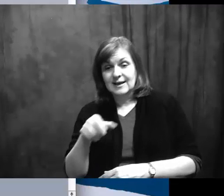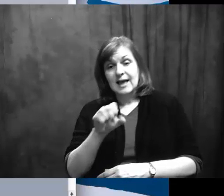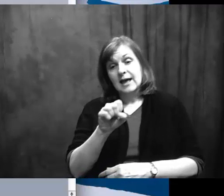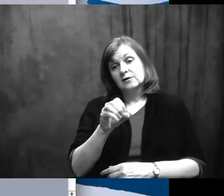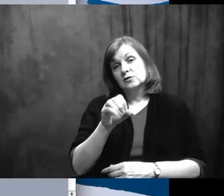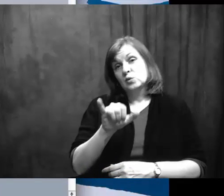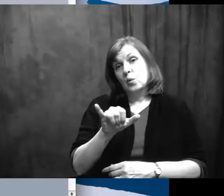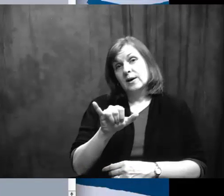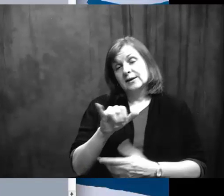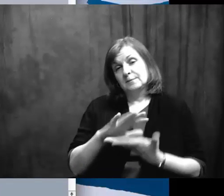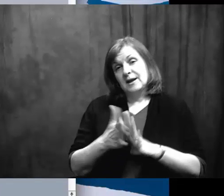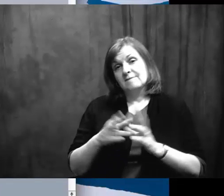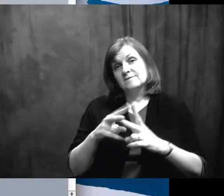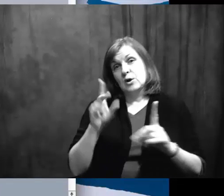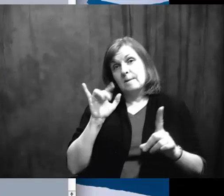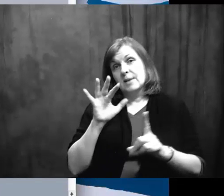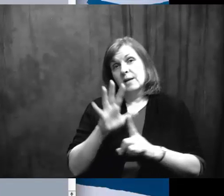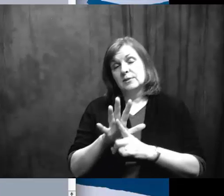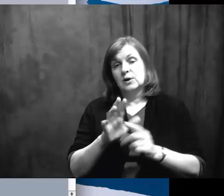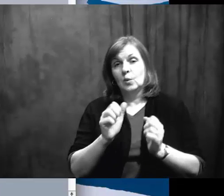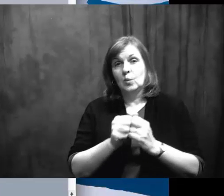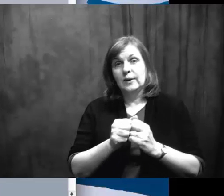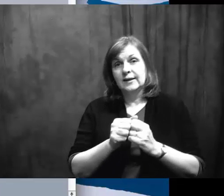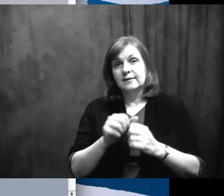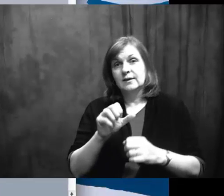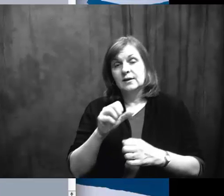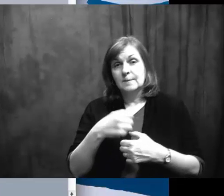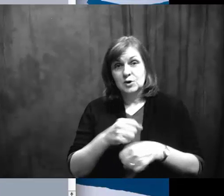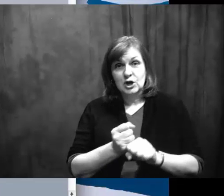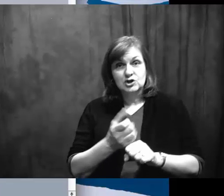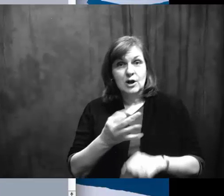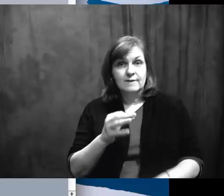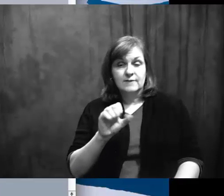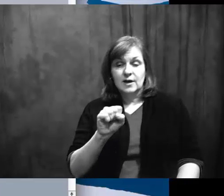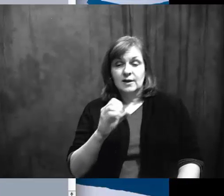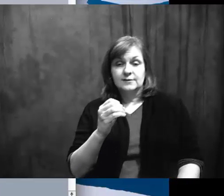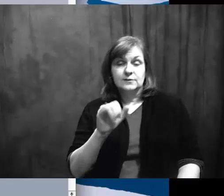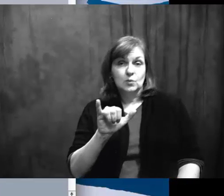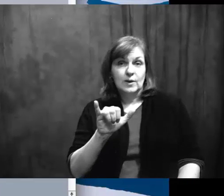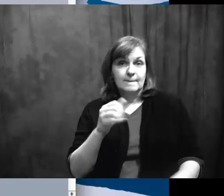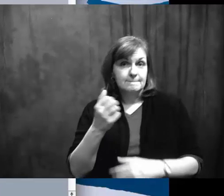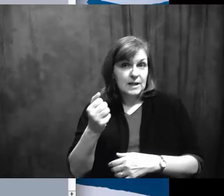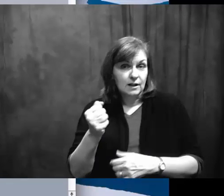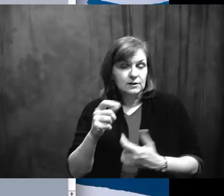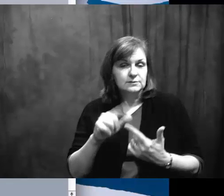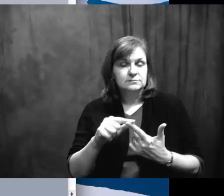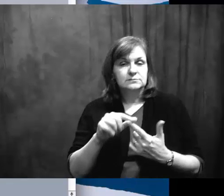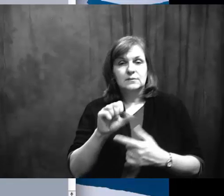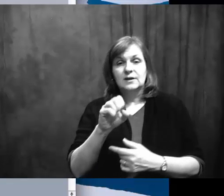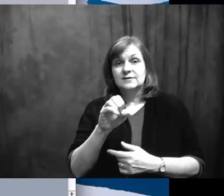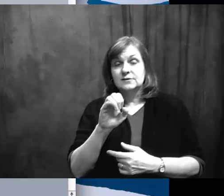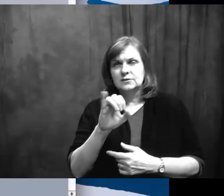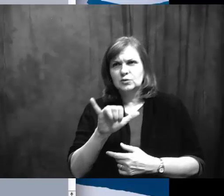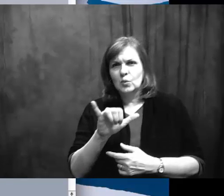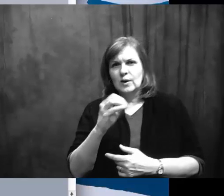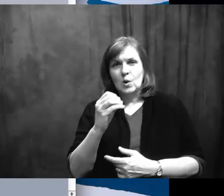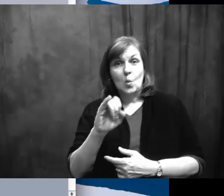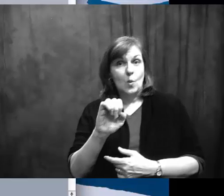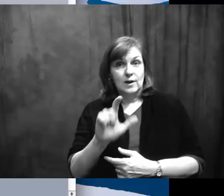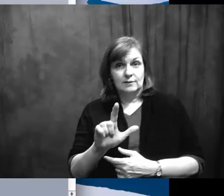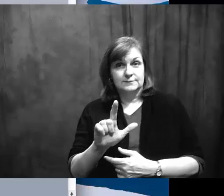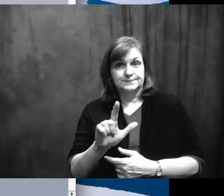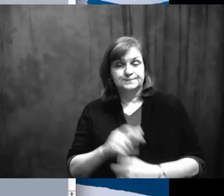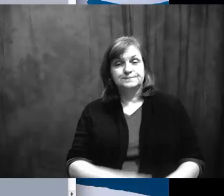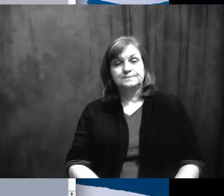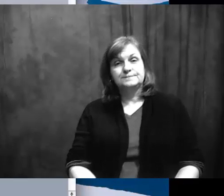and has become very popular in recent years with the production of soy milk and soy oils and